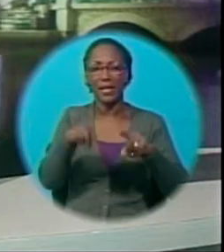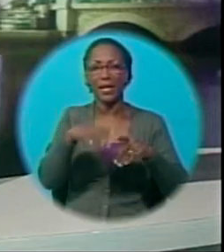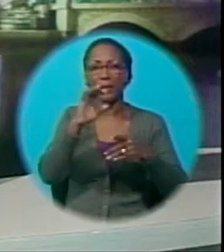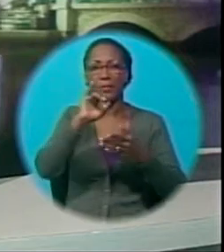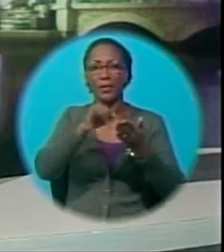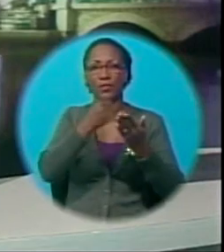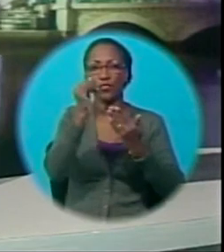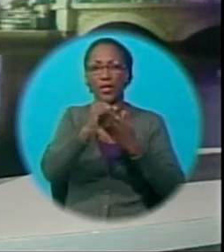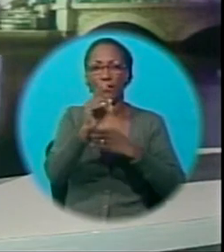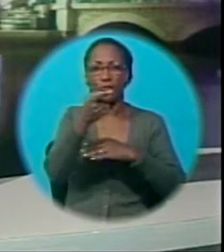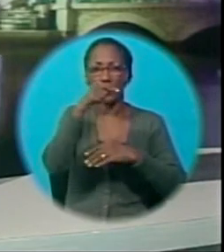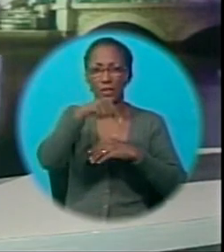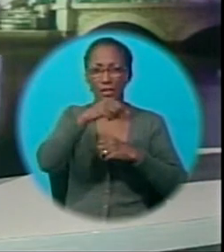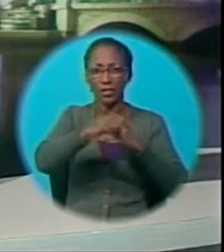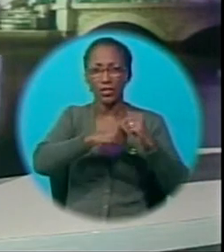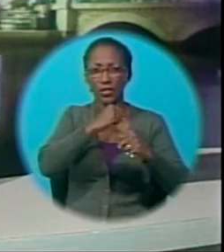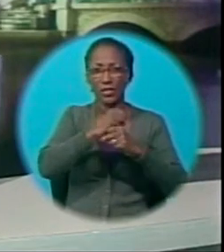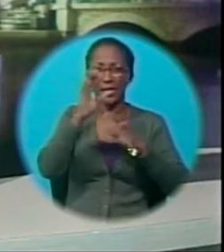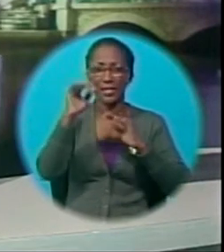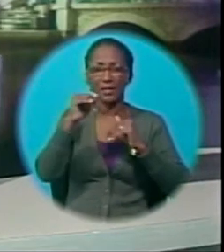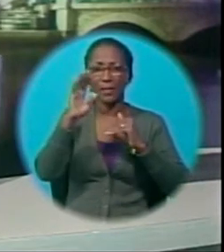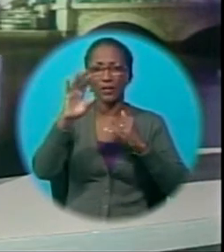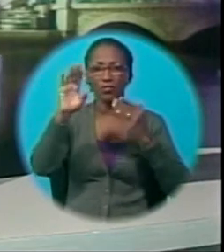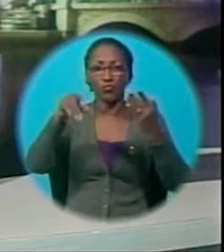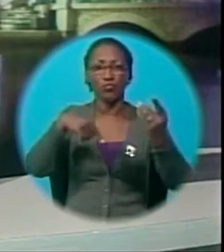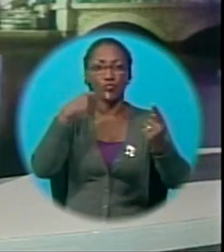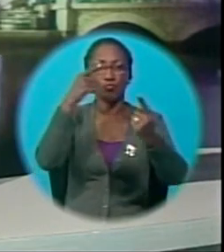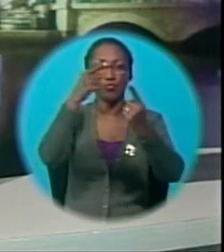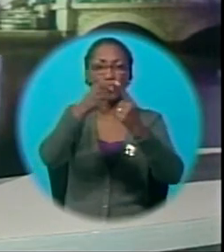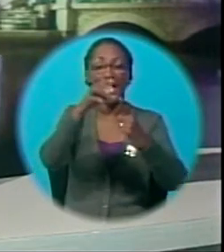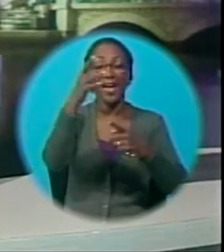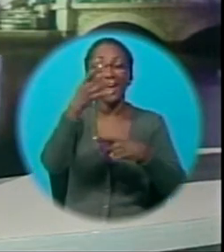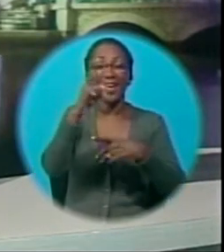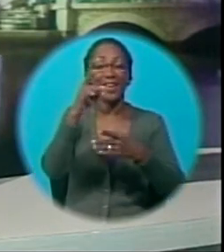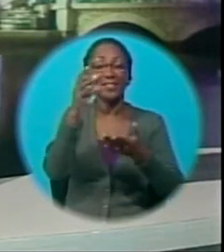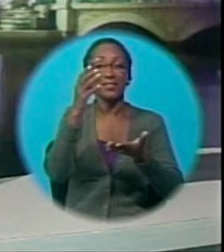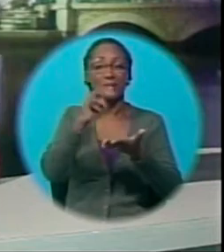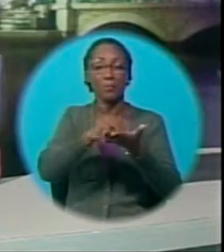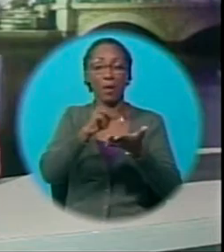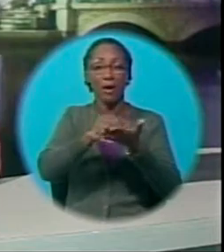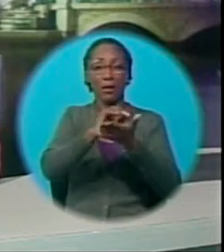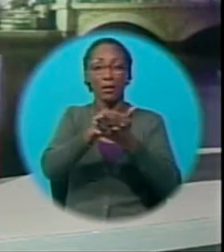1st this year, is expected to reach the $18 million mark.